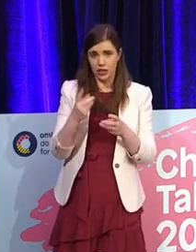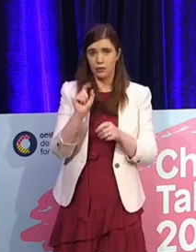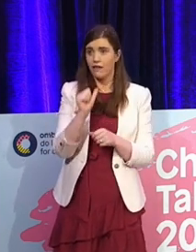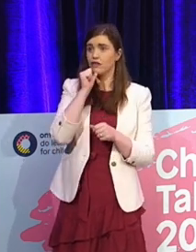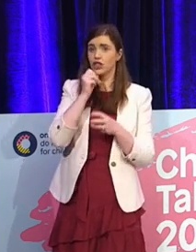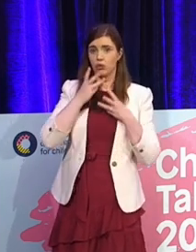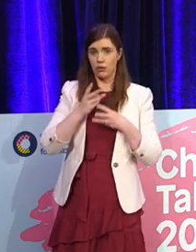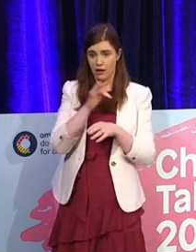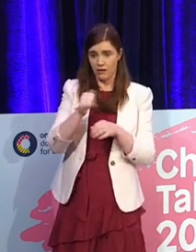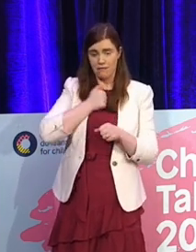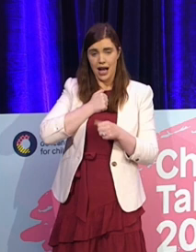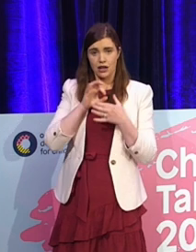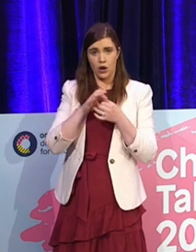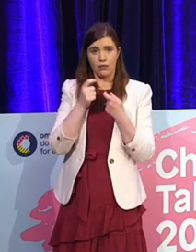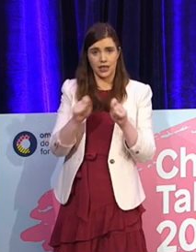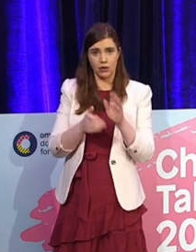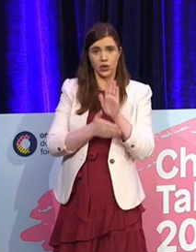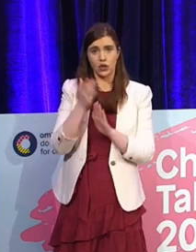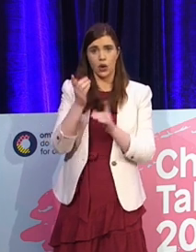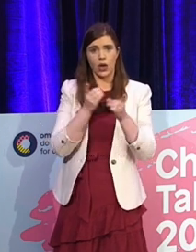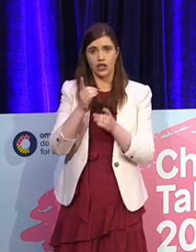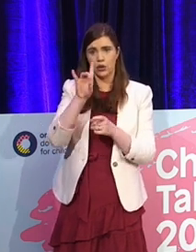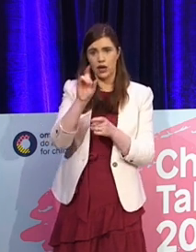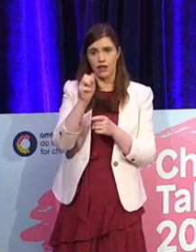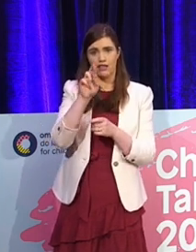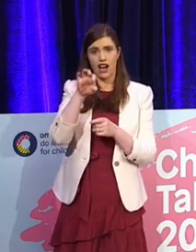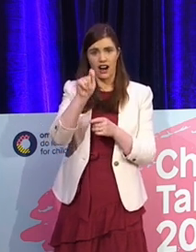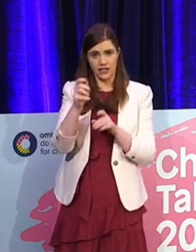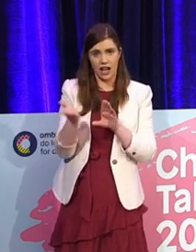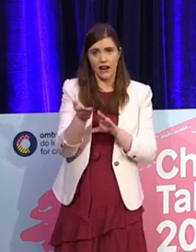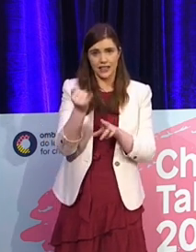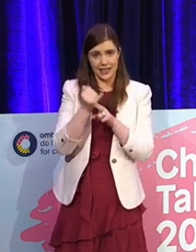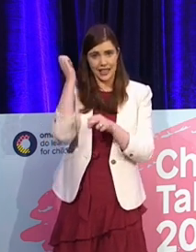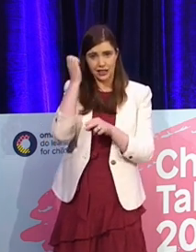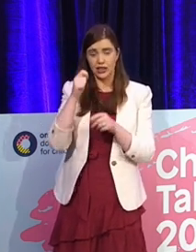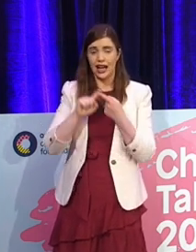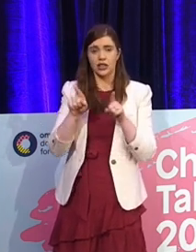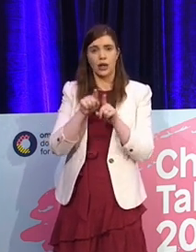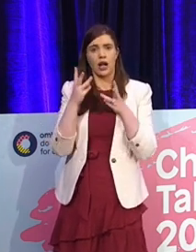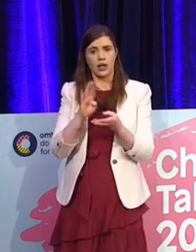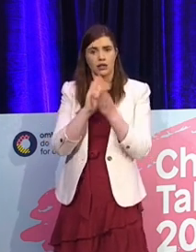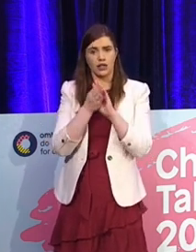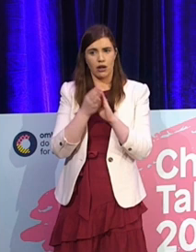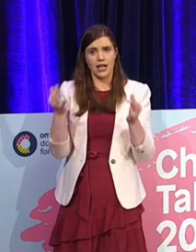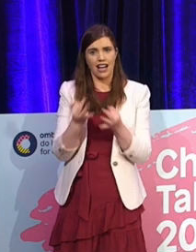female from my hometown to go do the harvest in England. I also want to become an agricultural lecturer.